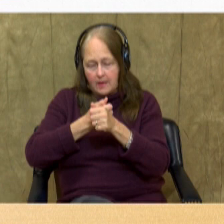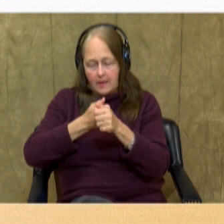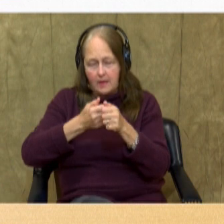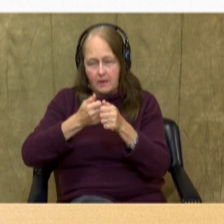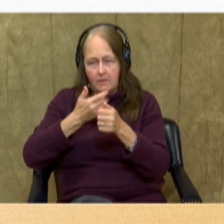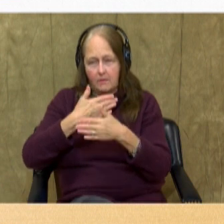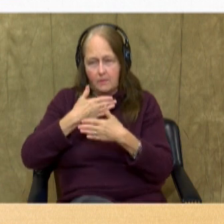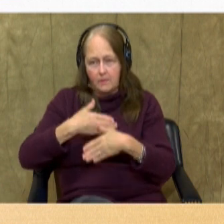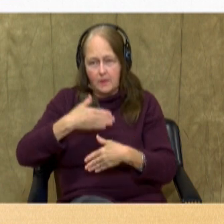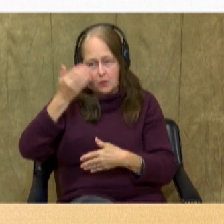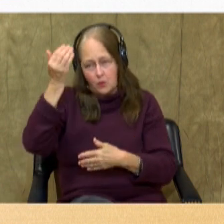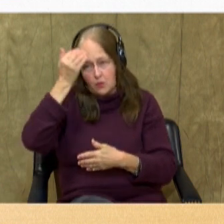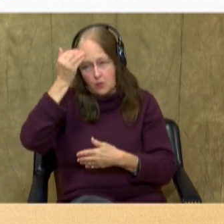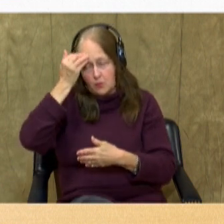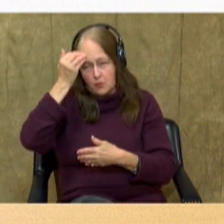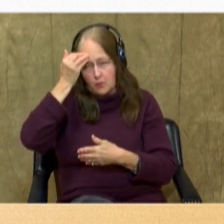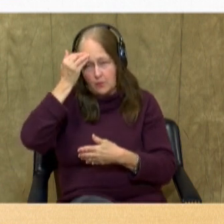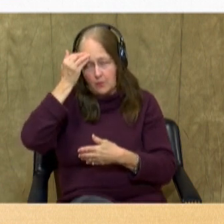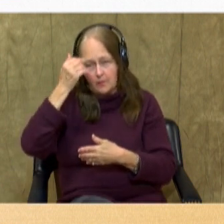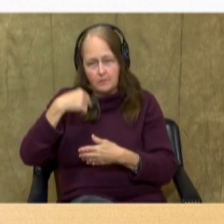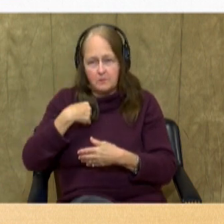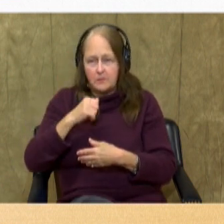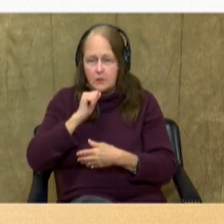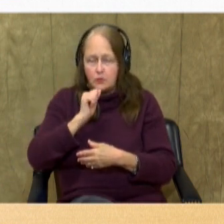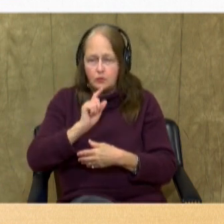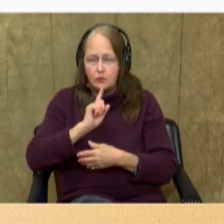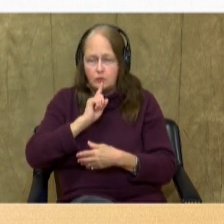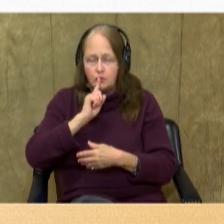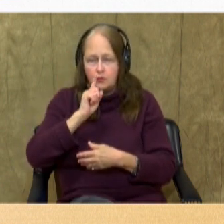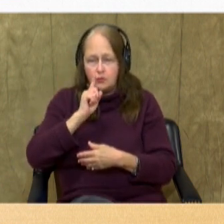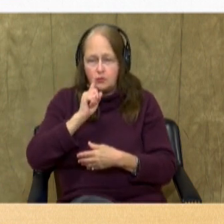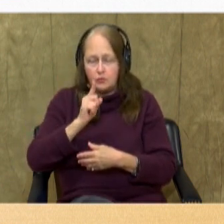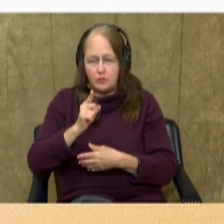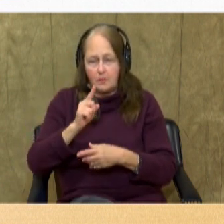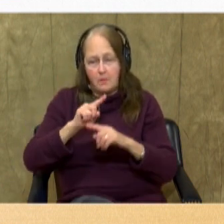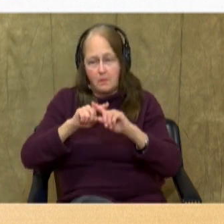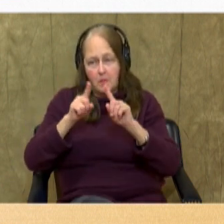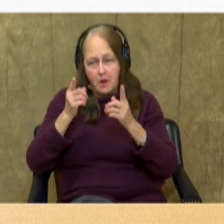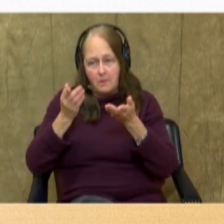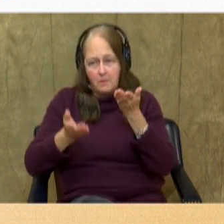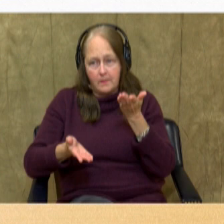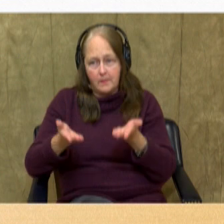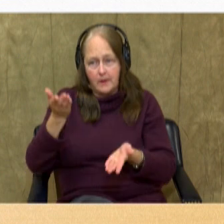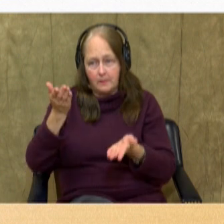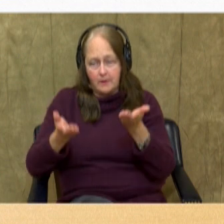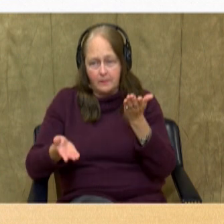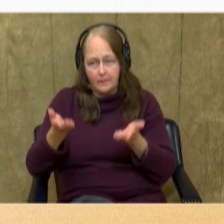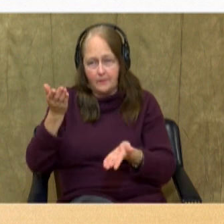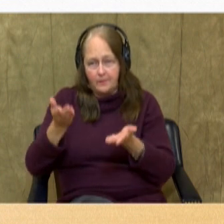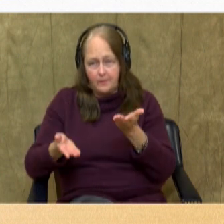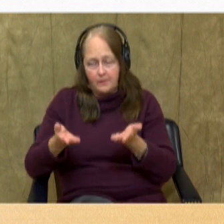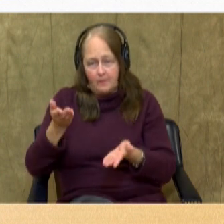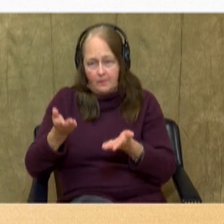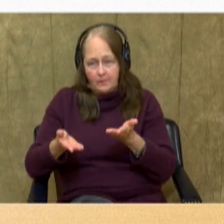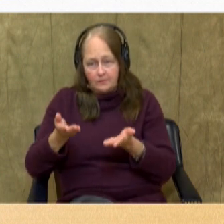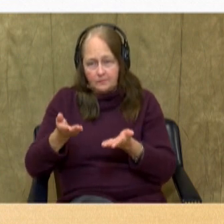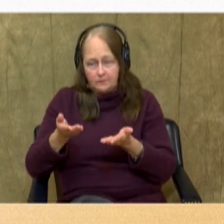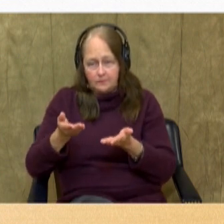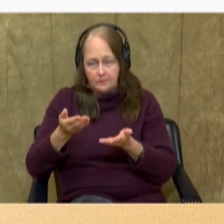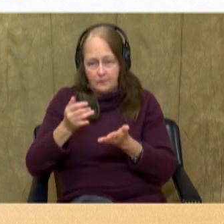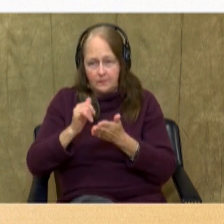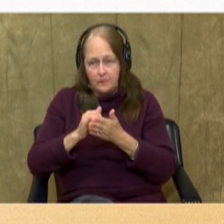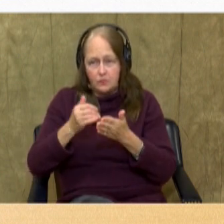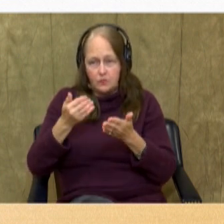Everybody knows. And I'm not sure, but maybe. Now, these are very good